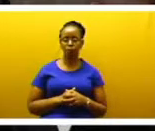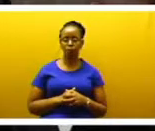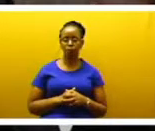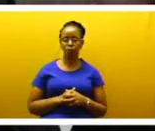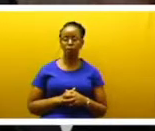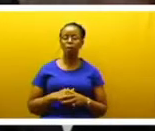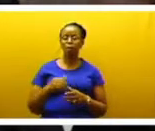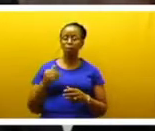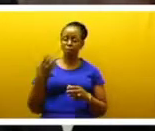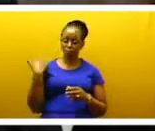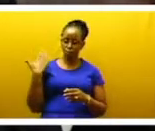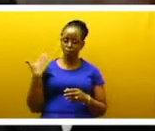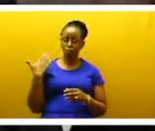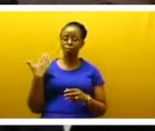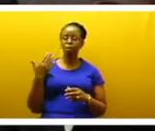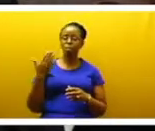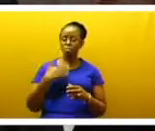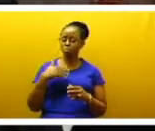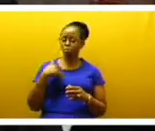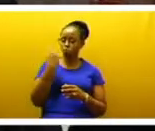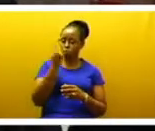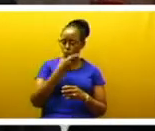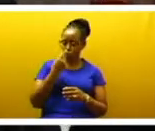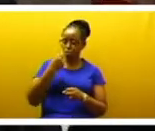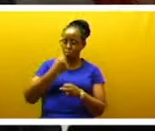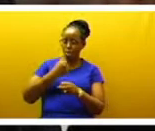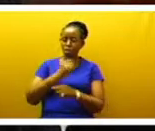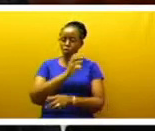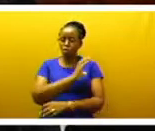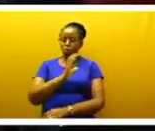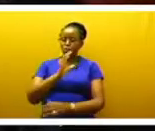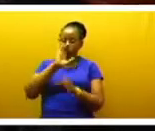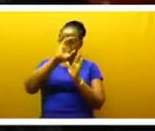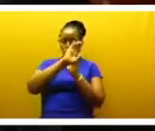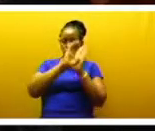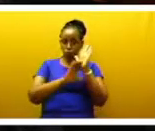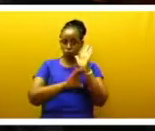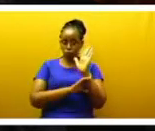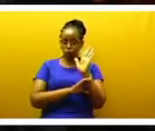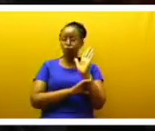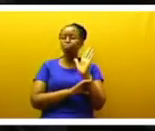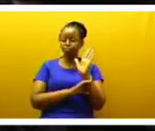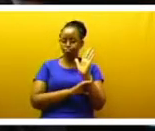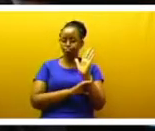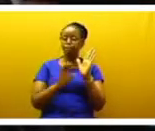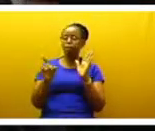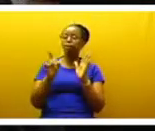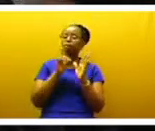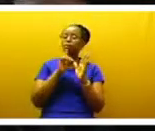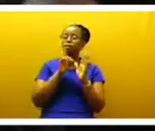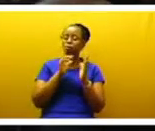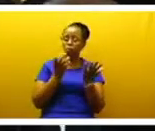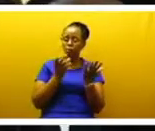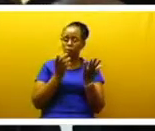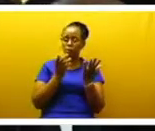Commission should have an executive chairperson.